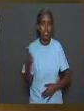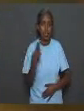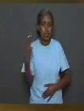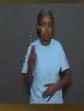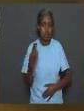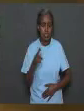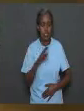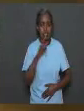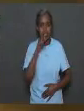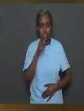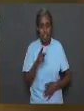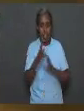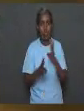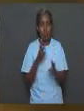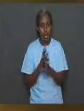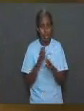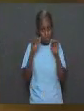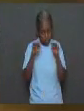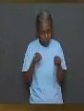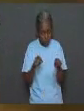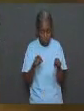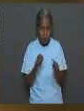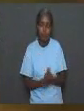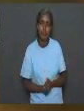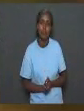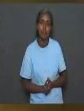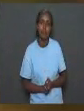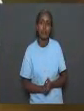potential uses in the real world, does it not?